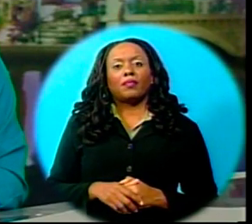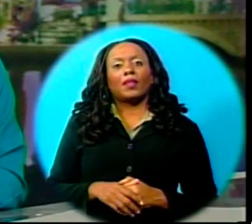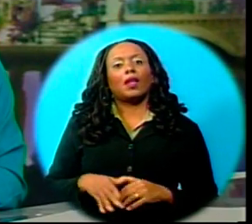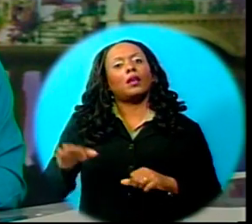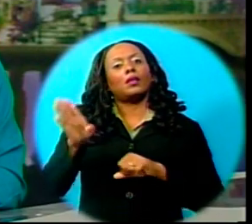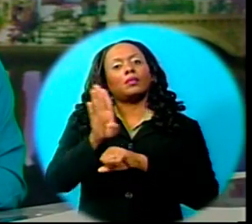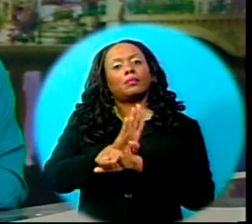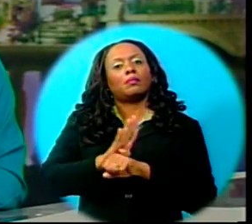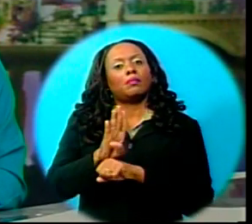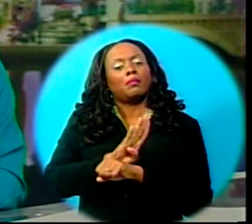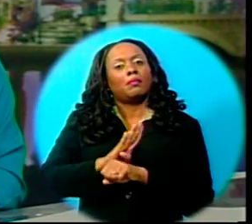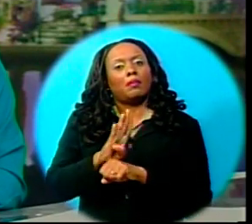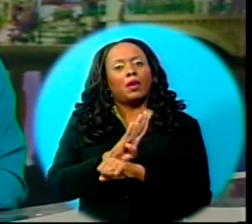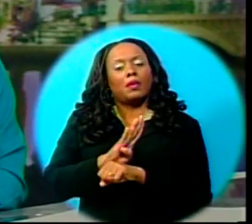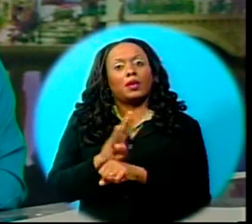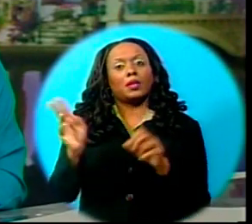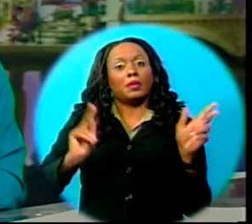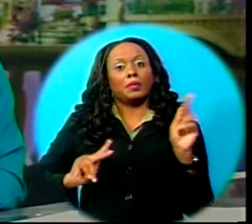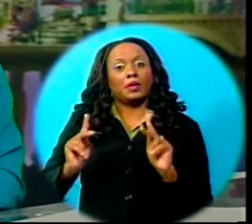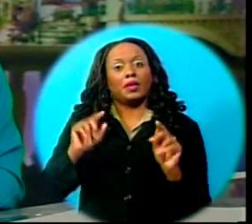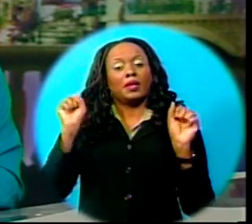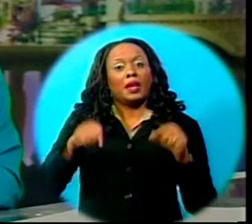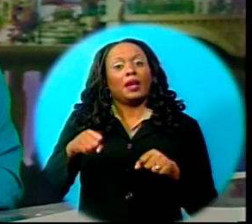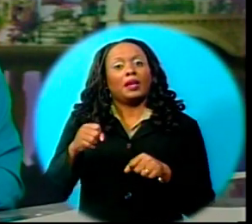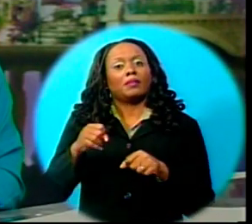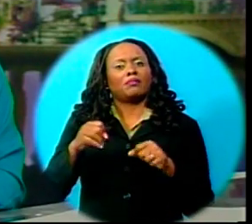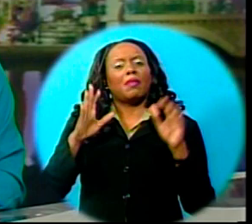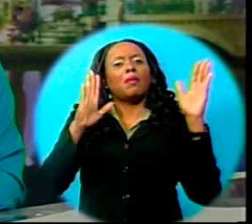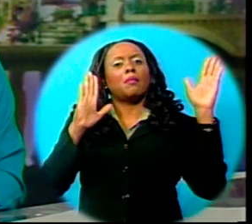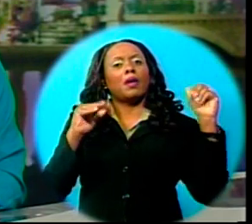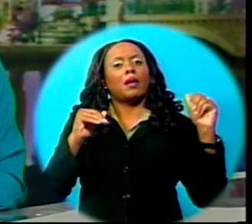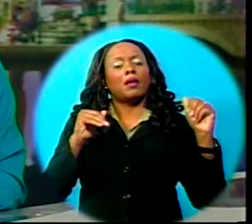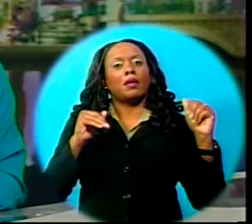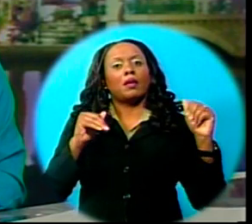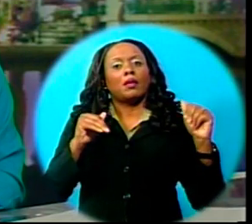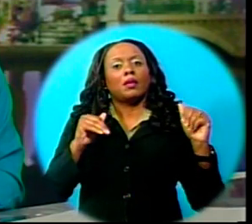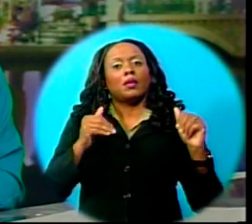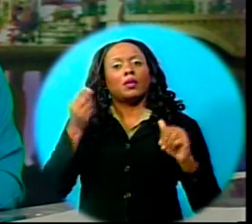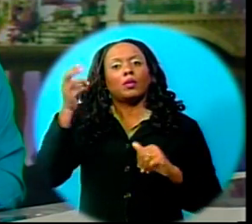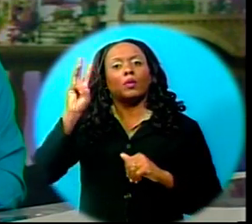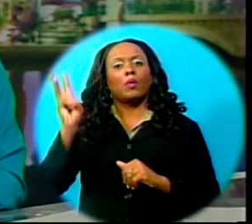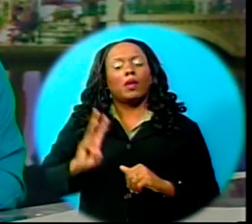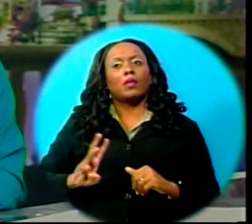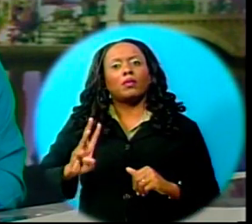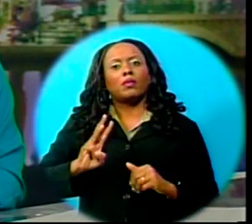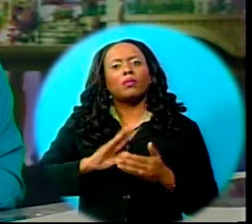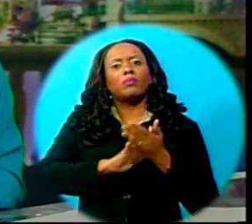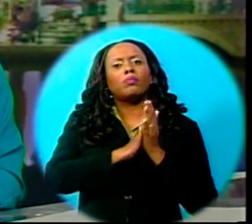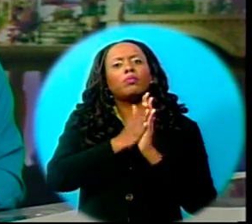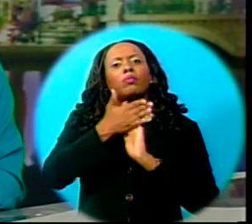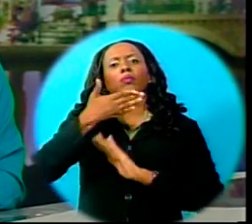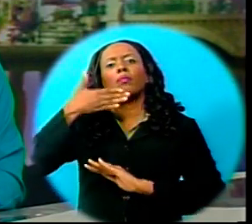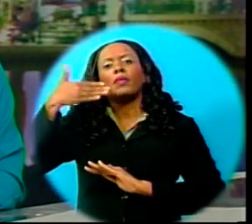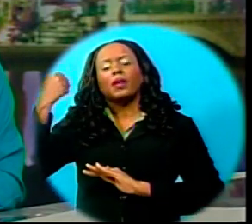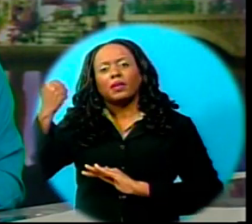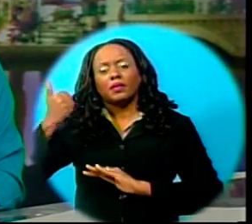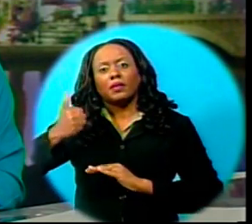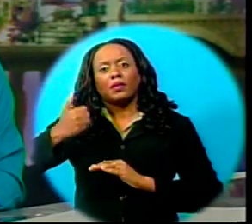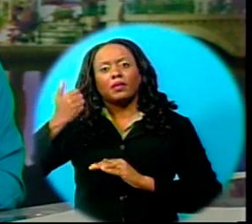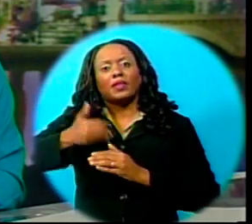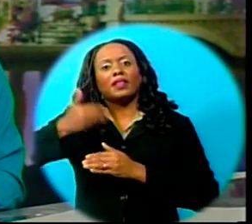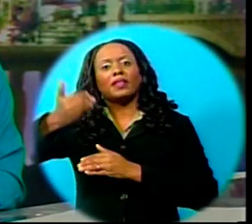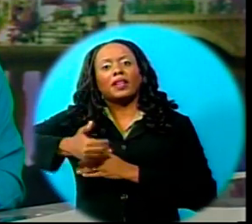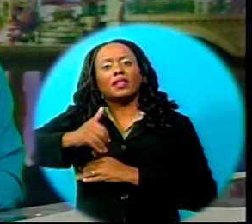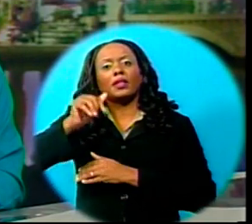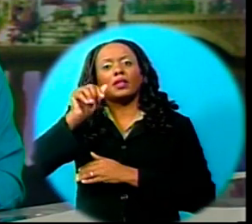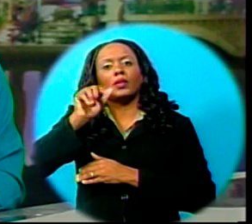Barbadians are being told to expect a significant improvement in the weather over the next 24 hours. This after experiencing periods of